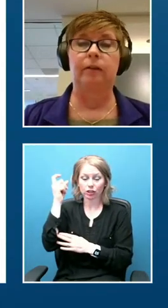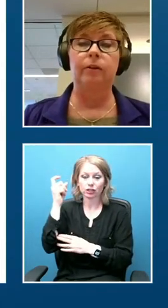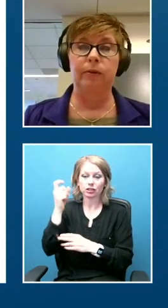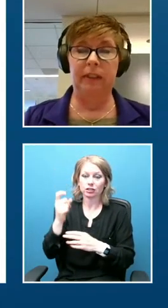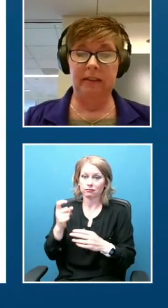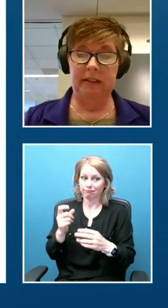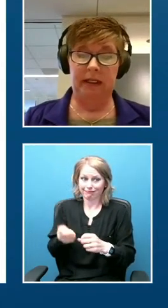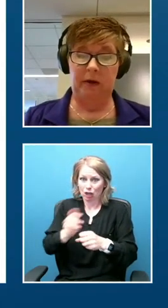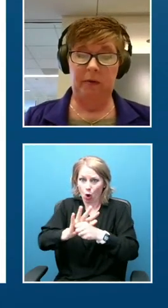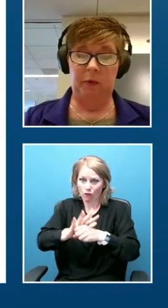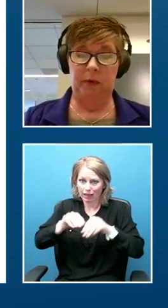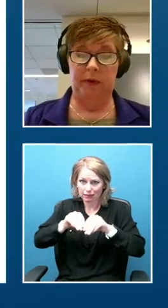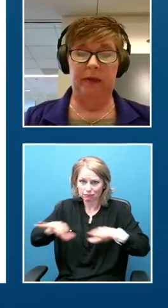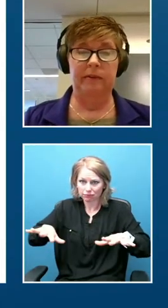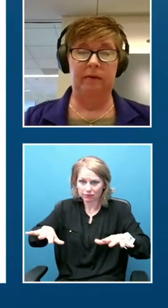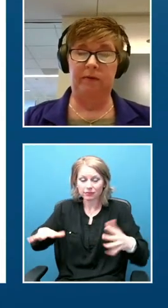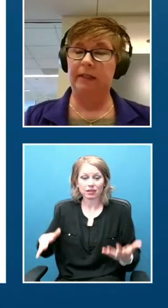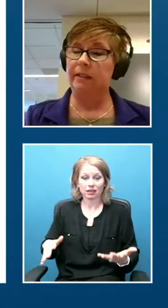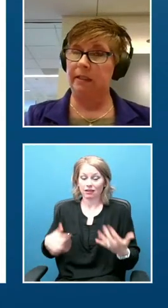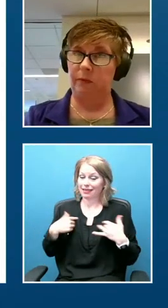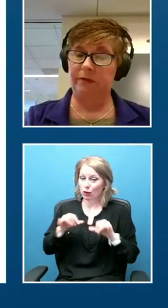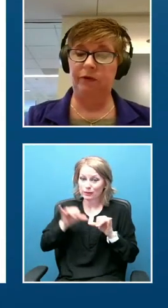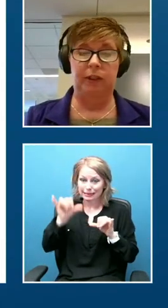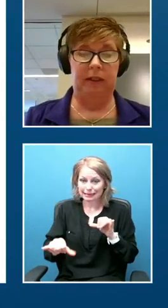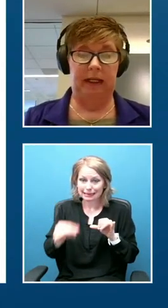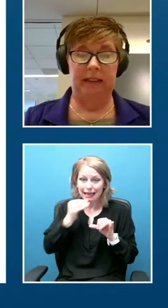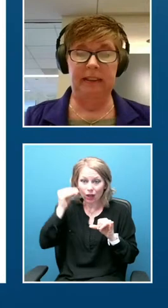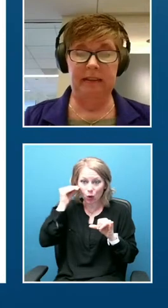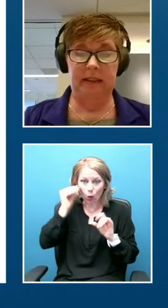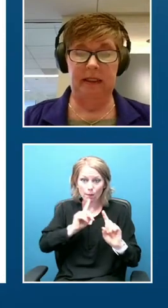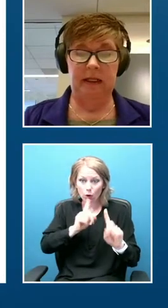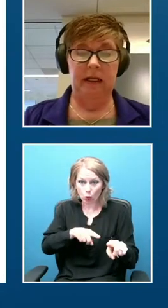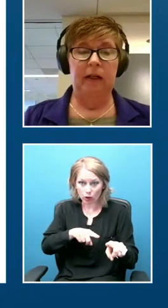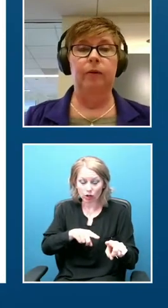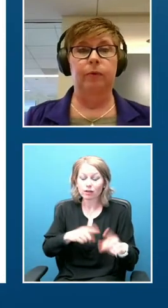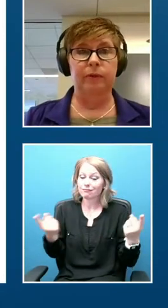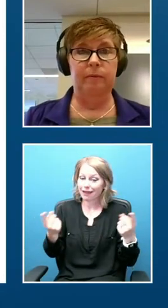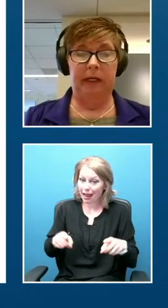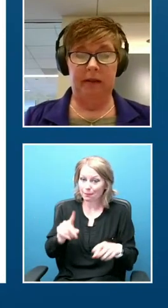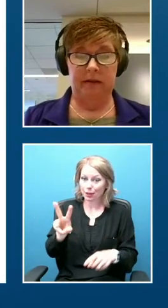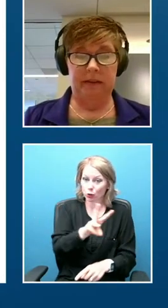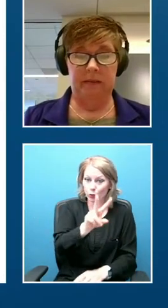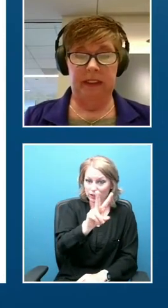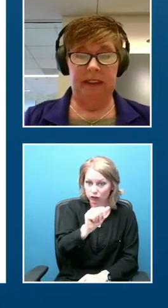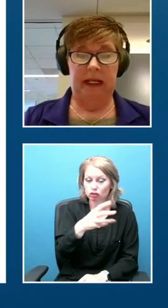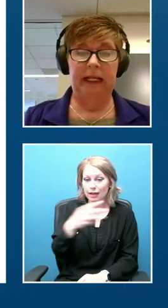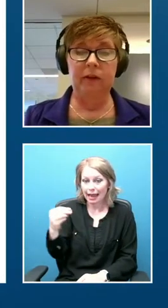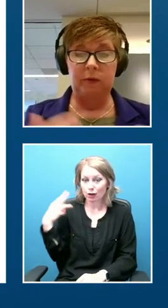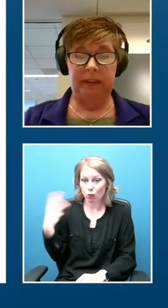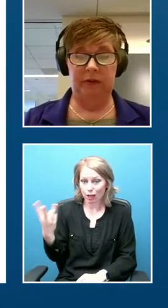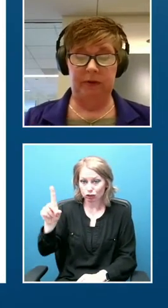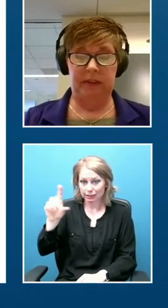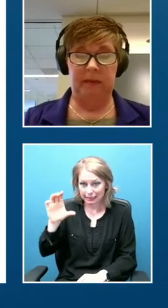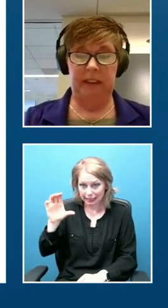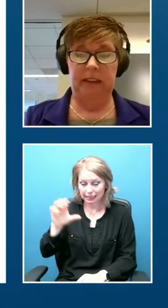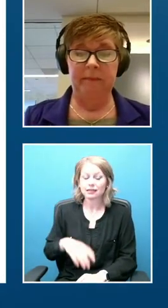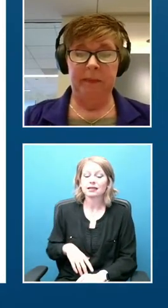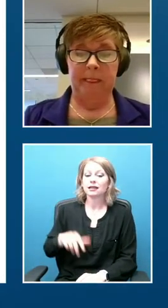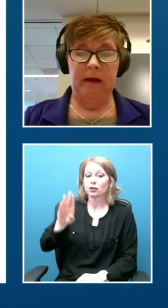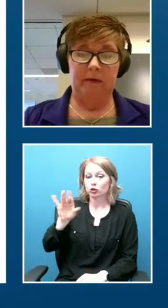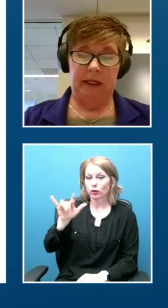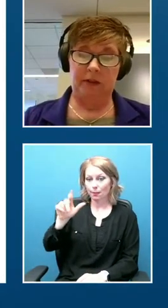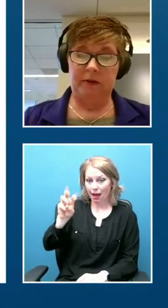COVID-19, including a stay-at-home order that was in effect in West Virginia and DC, the Rules and Bylaws Committee and the Credentials